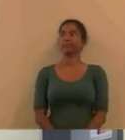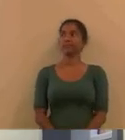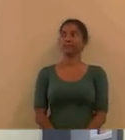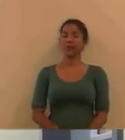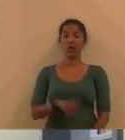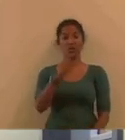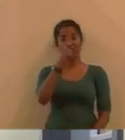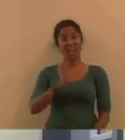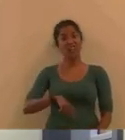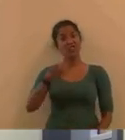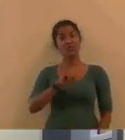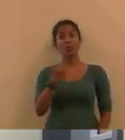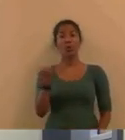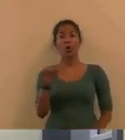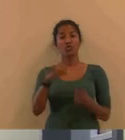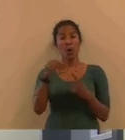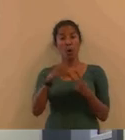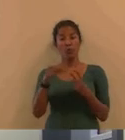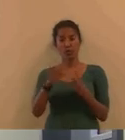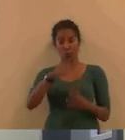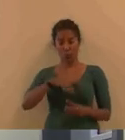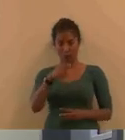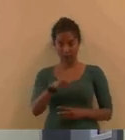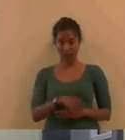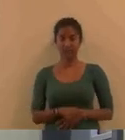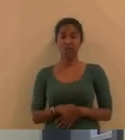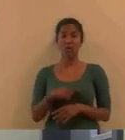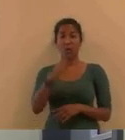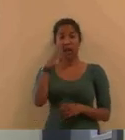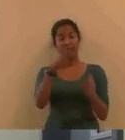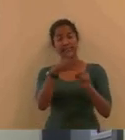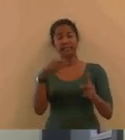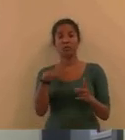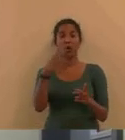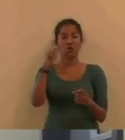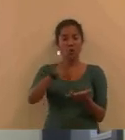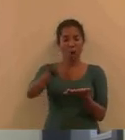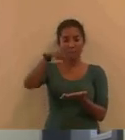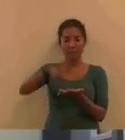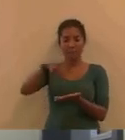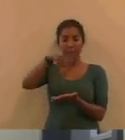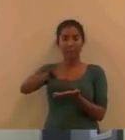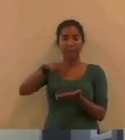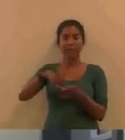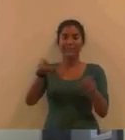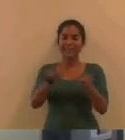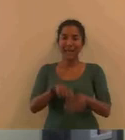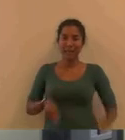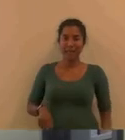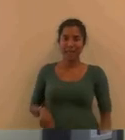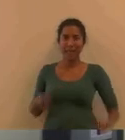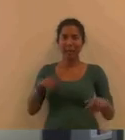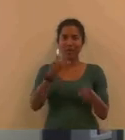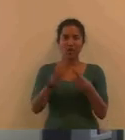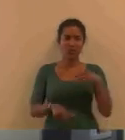choose which option that you have. Notice when I'm hopping, I'm staying on the same leg. I'm not doing this, because that is